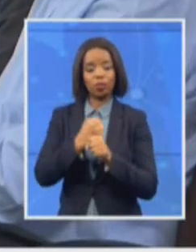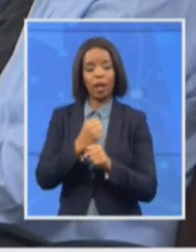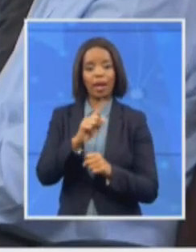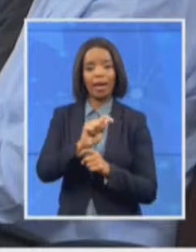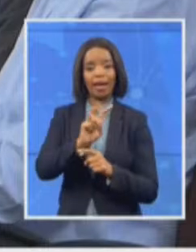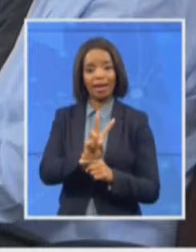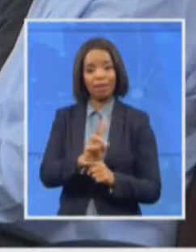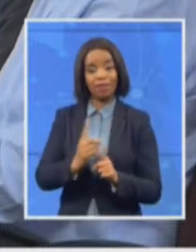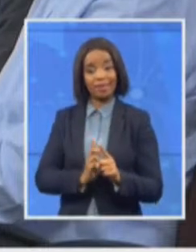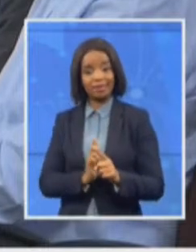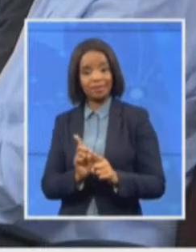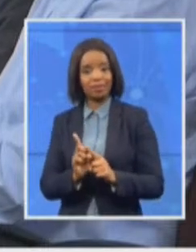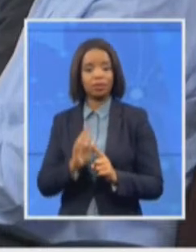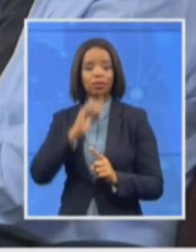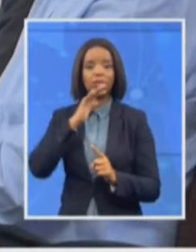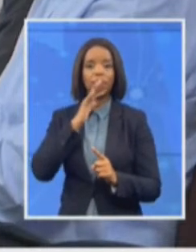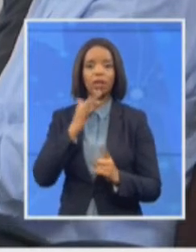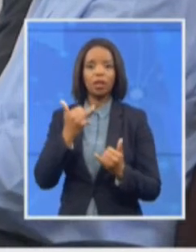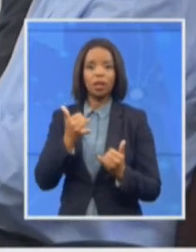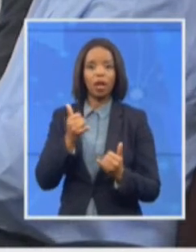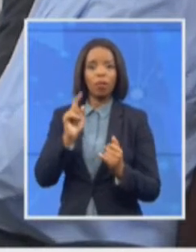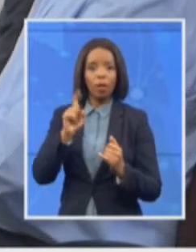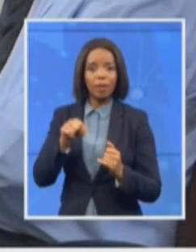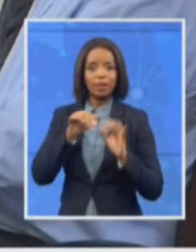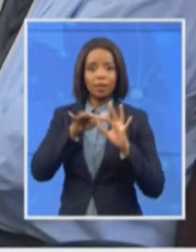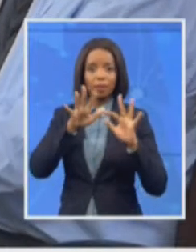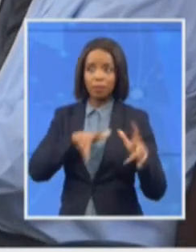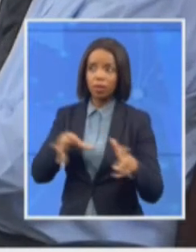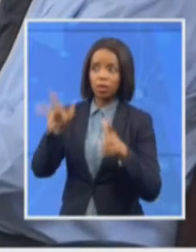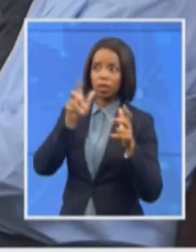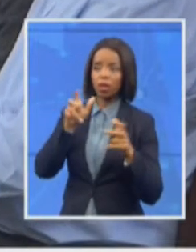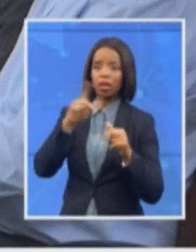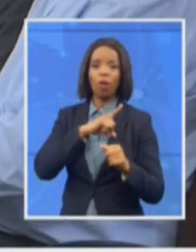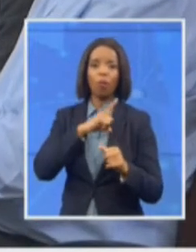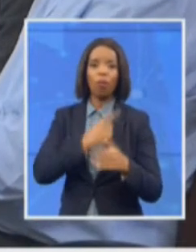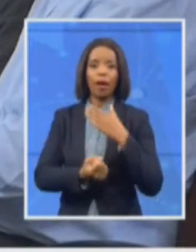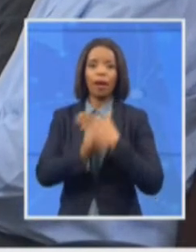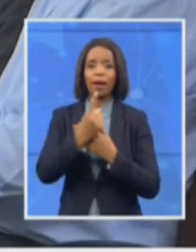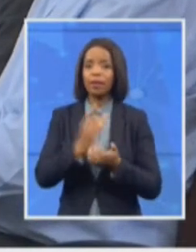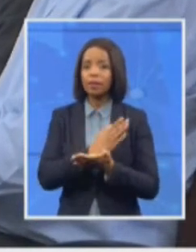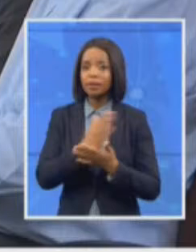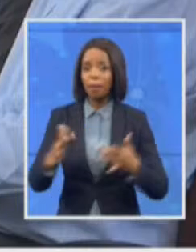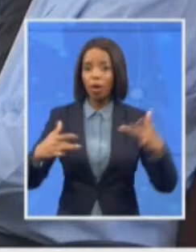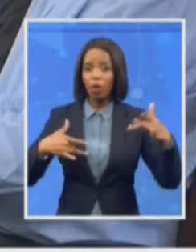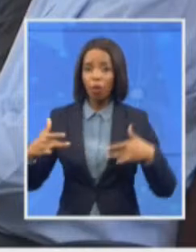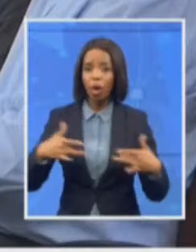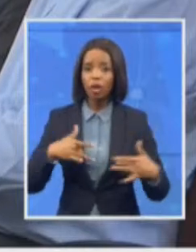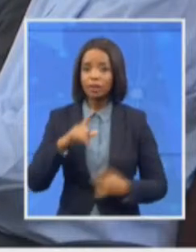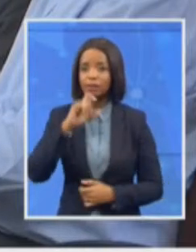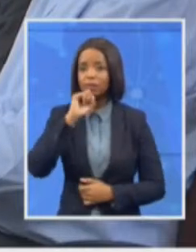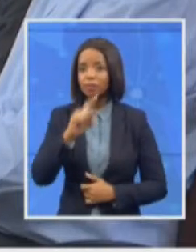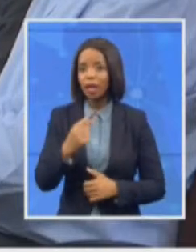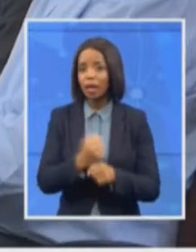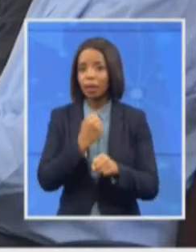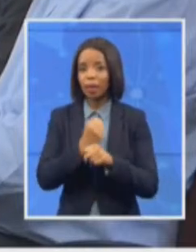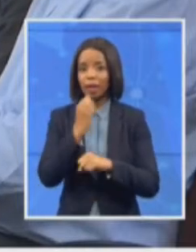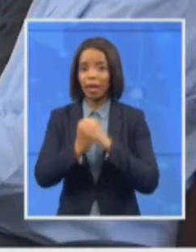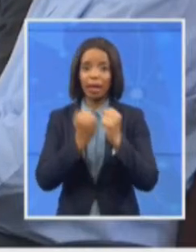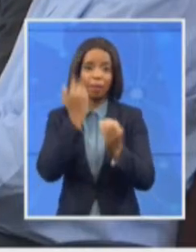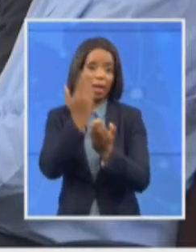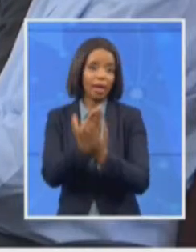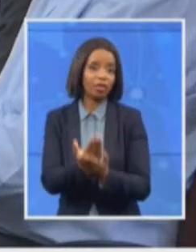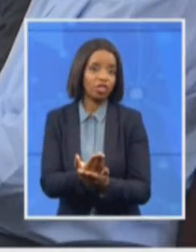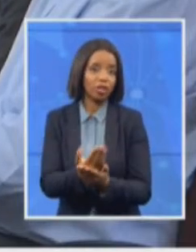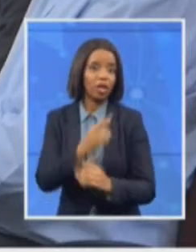of consumers. I'm speculating. I haven't read the application. Yeah. But it's newsworthy. So the journalist says, "Look, I've got